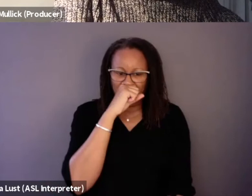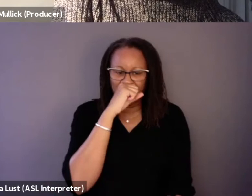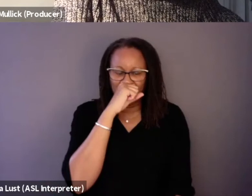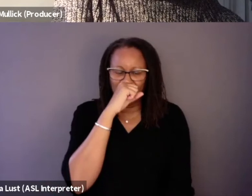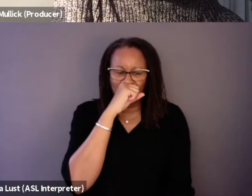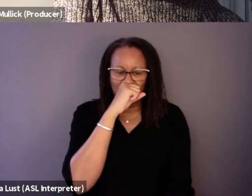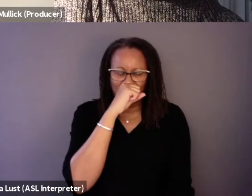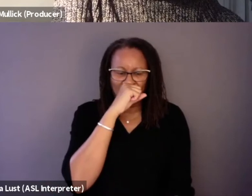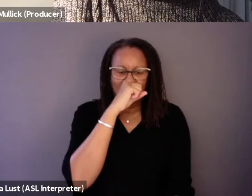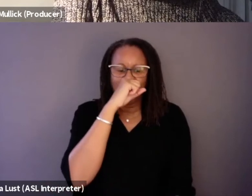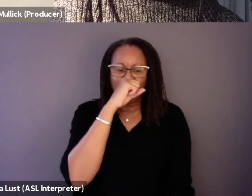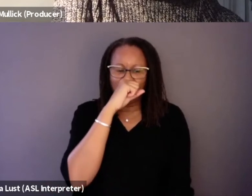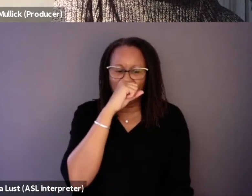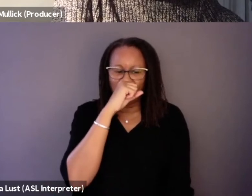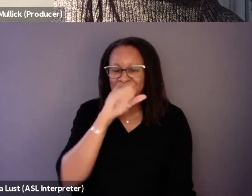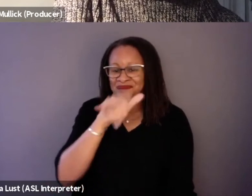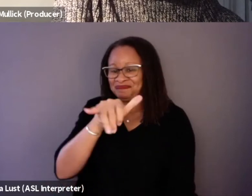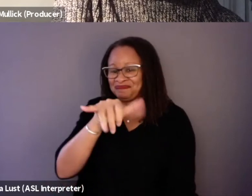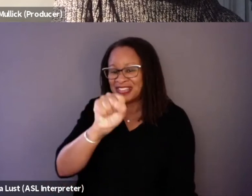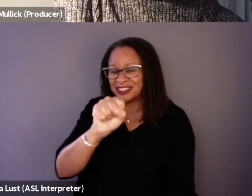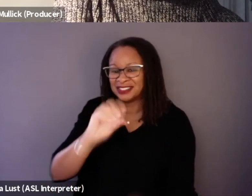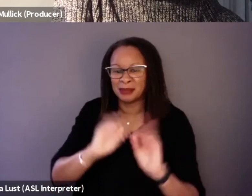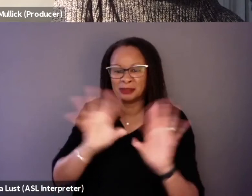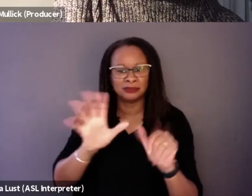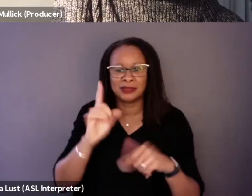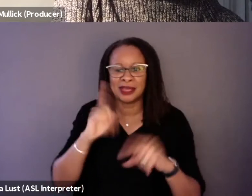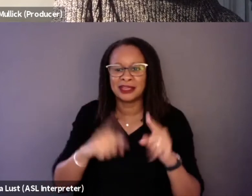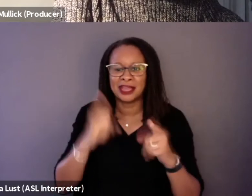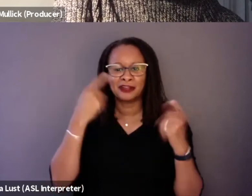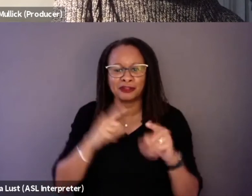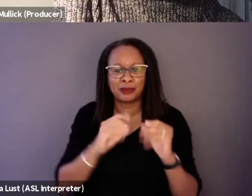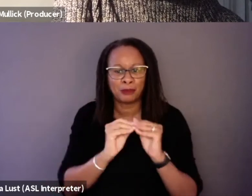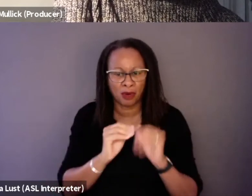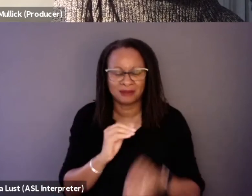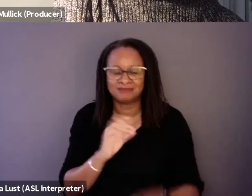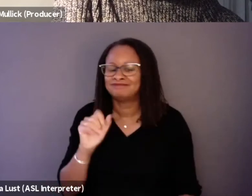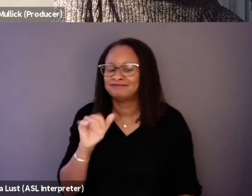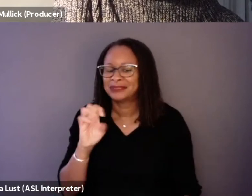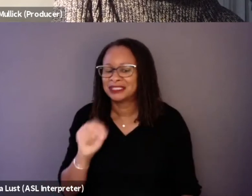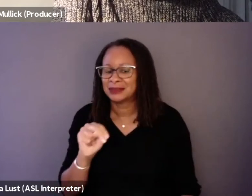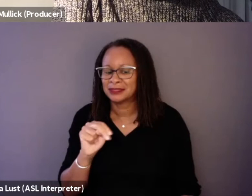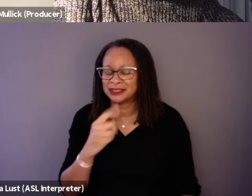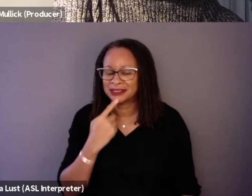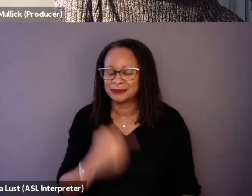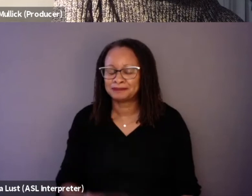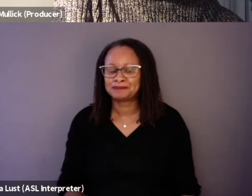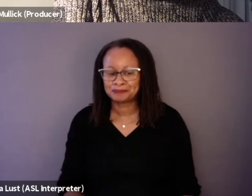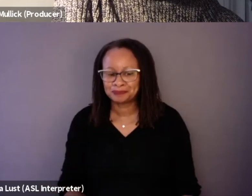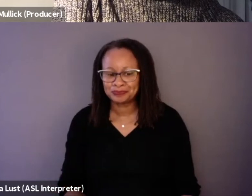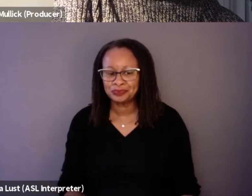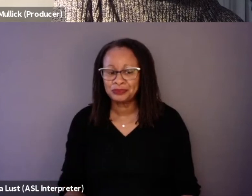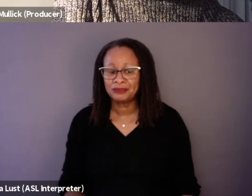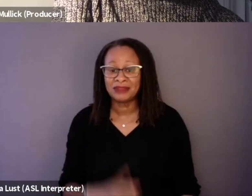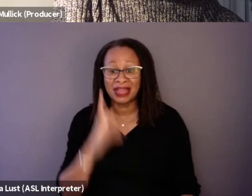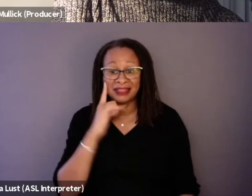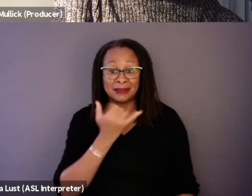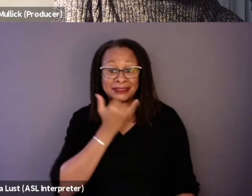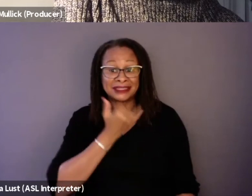Yes, I couldn't agree with you more. That I think the mistake of a lot of